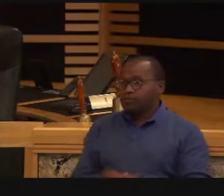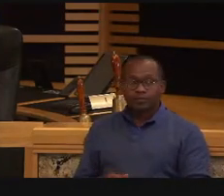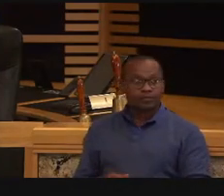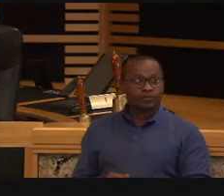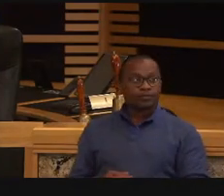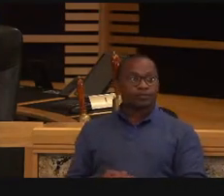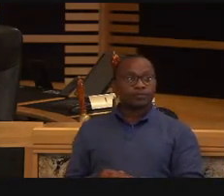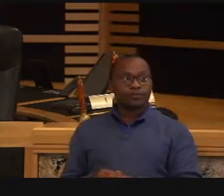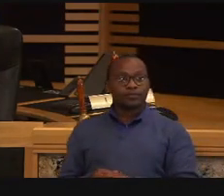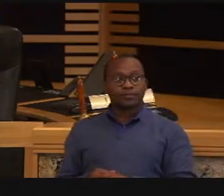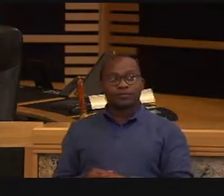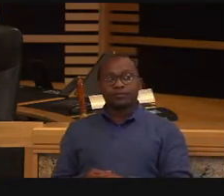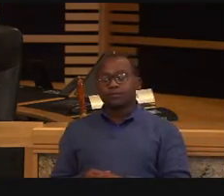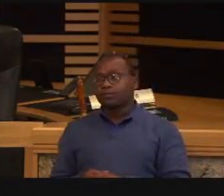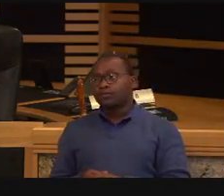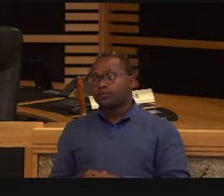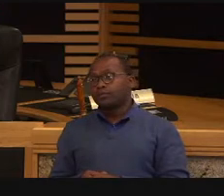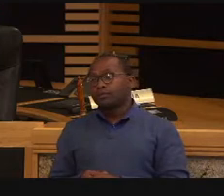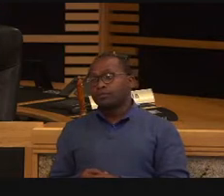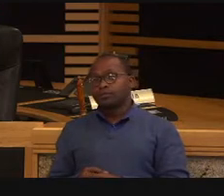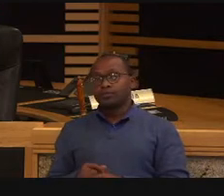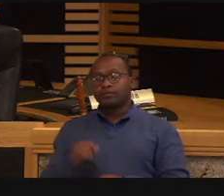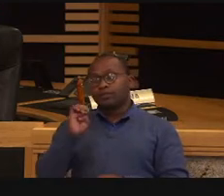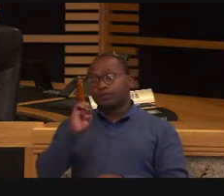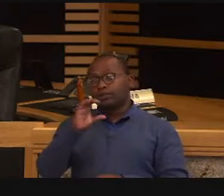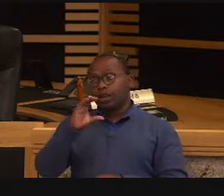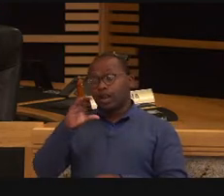The Eastern Cape, as of the 27th